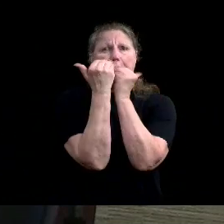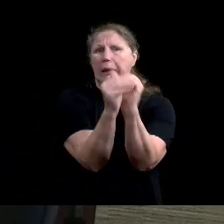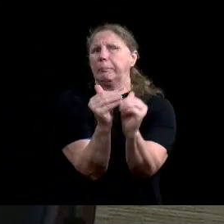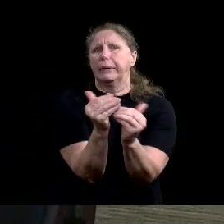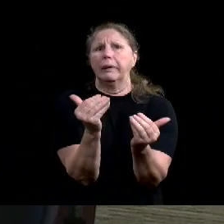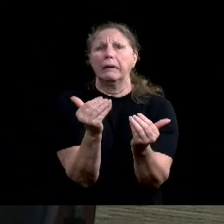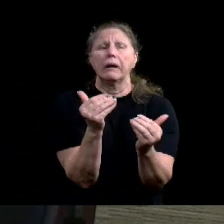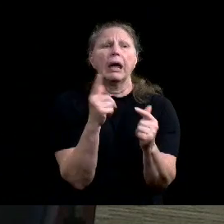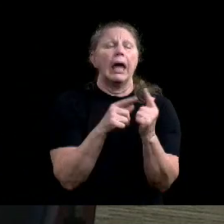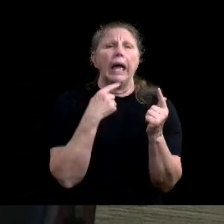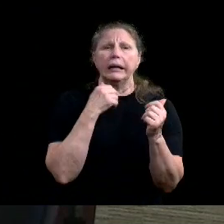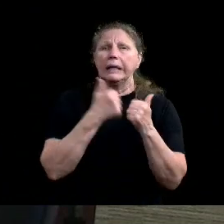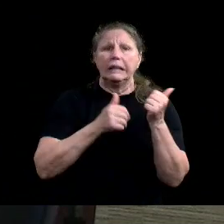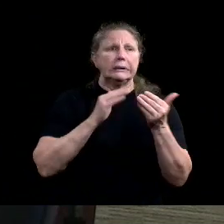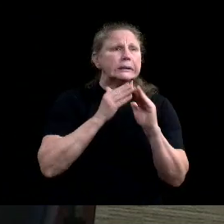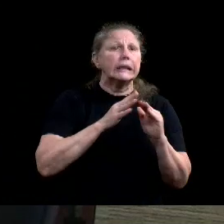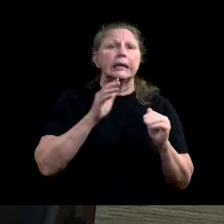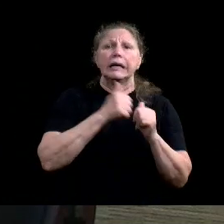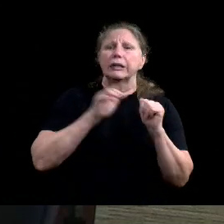picture is?